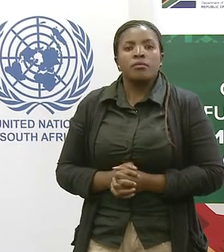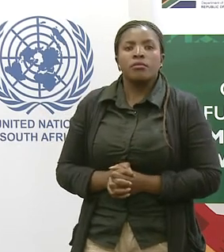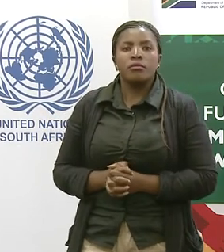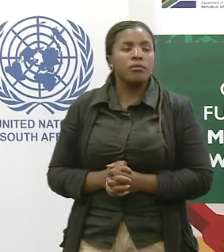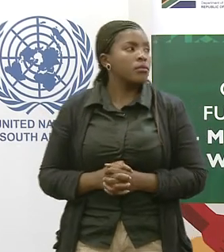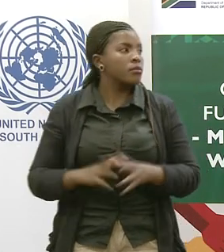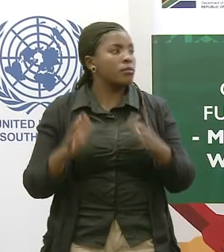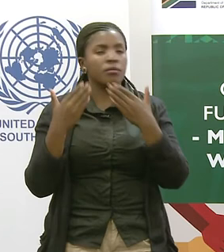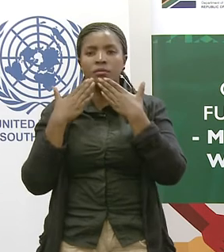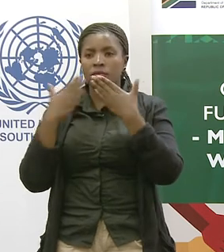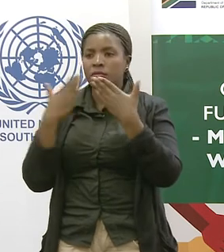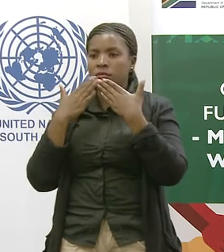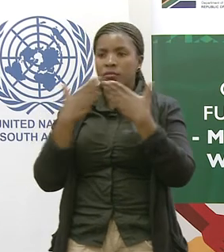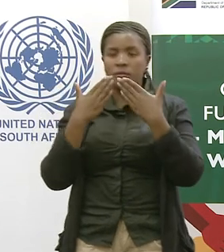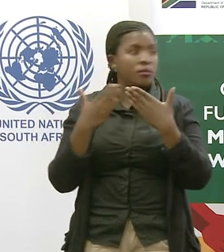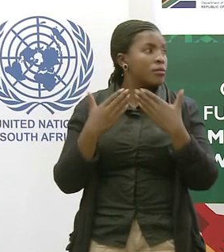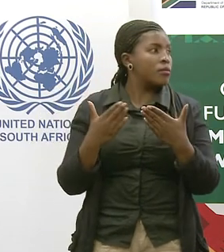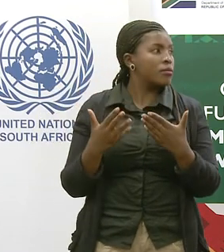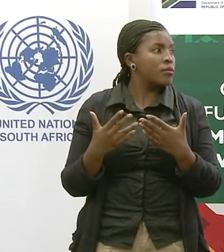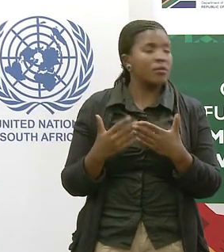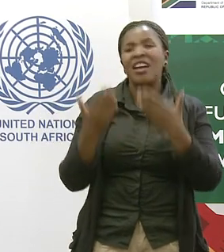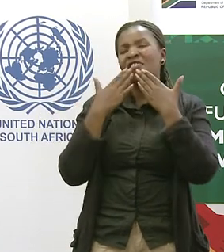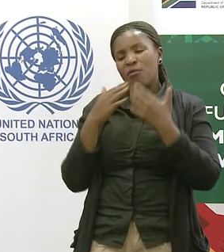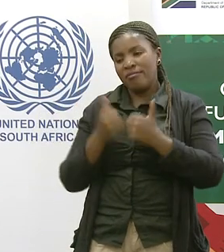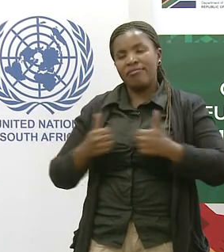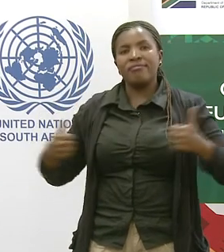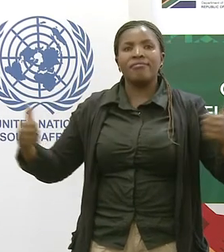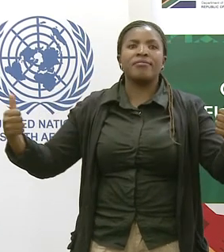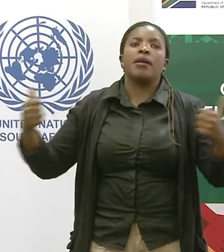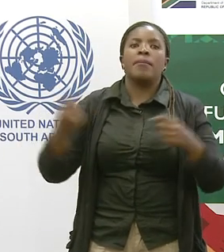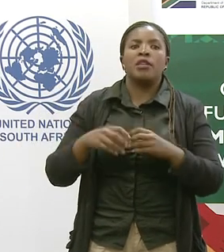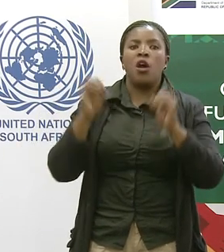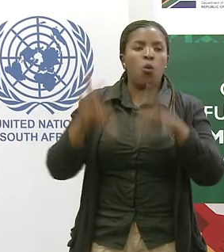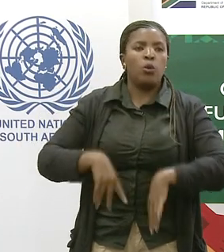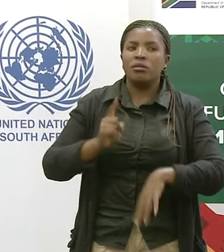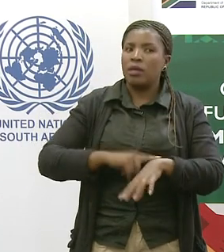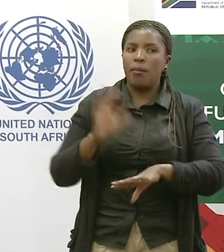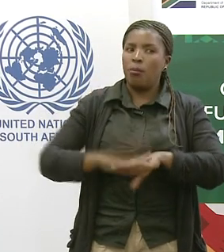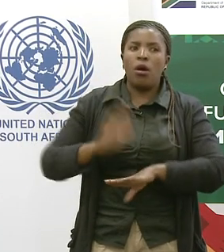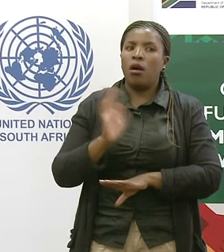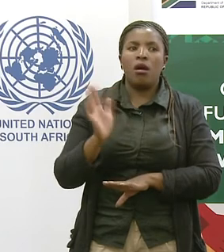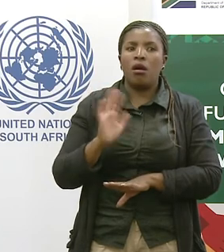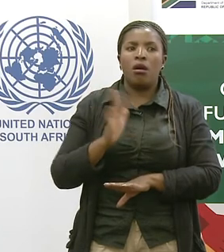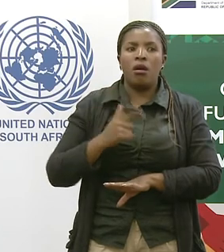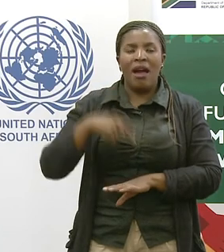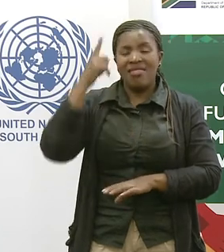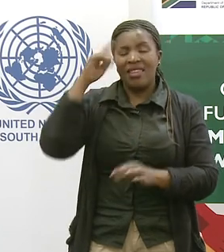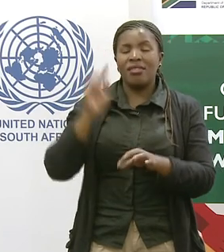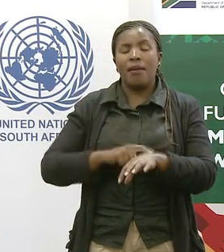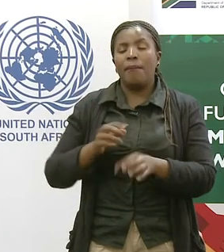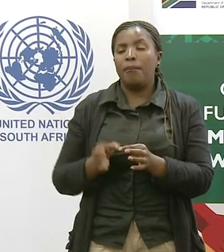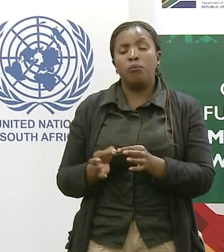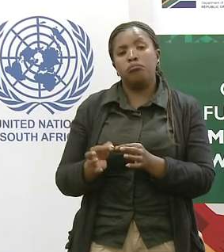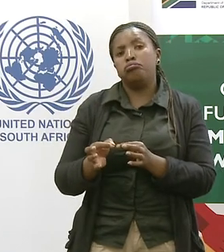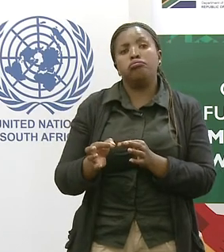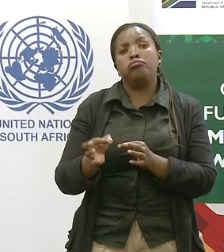All right, thank you colleagues. Thank you to the panel. I'm not going to waste any time. I think we've way past